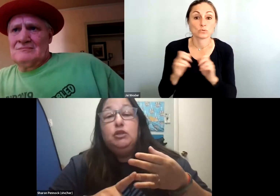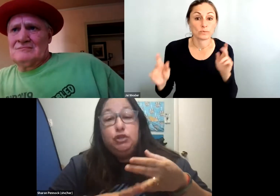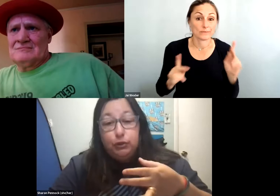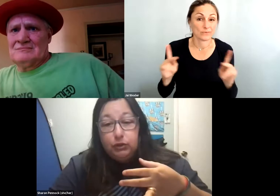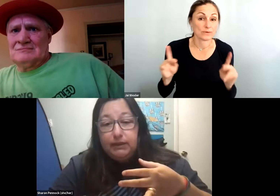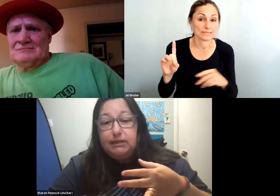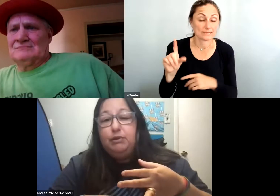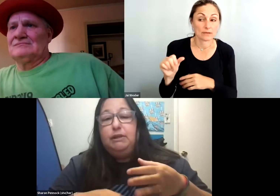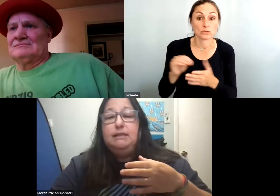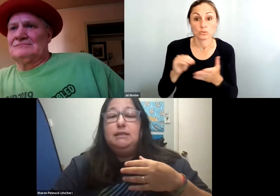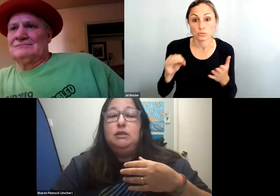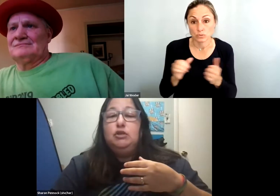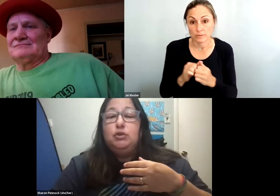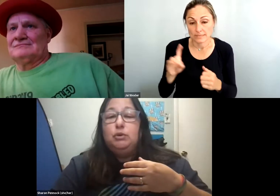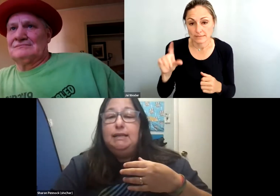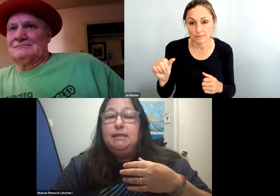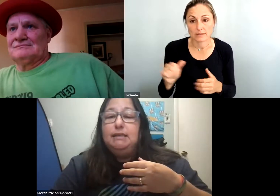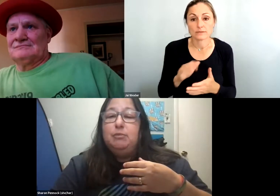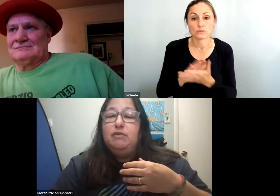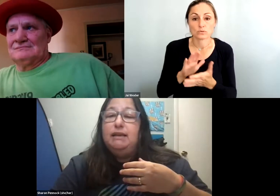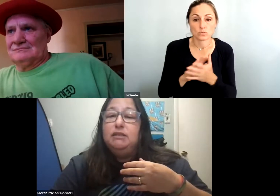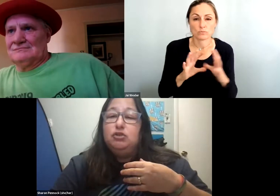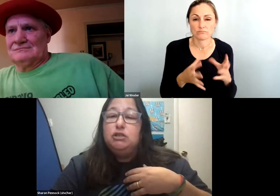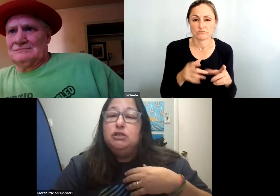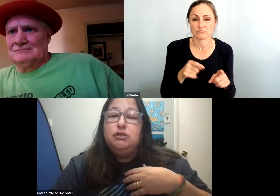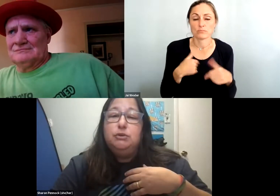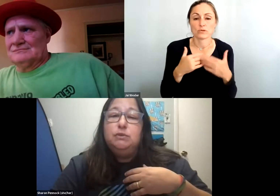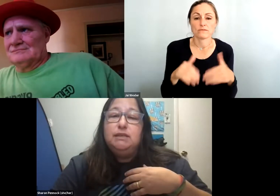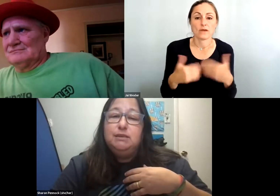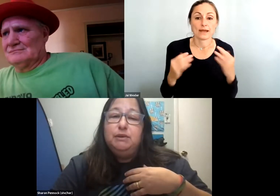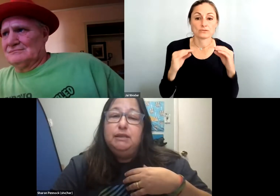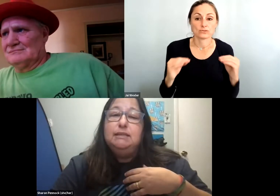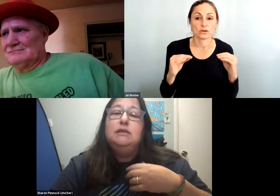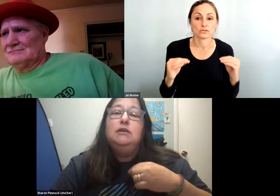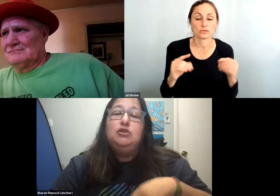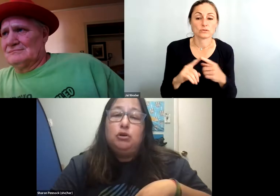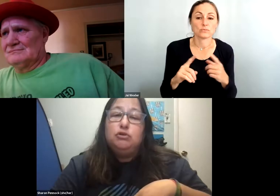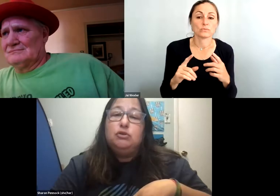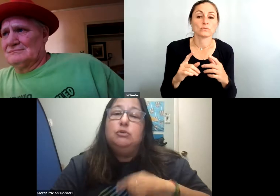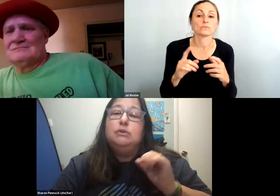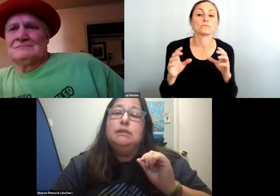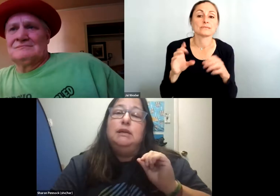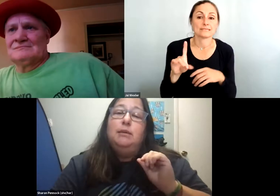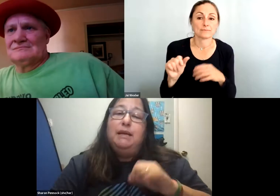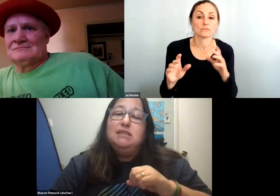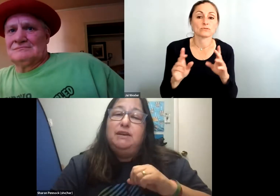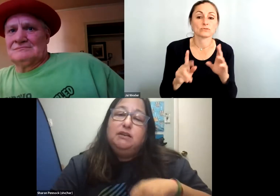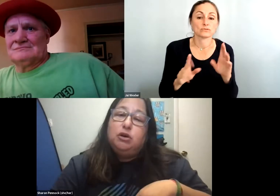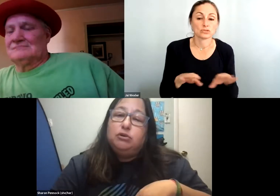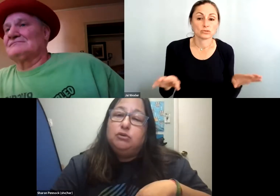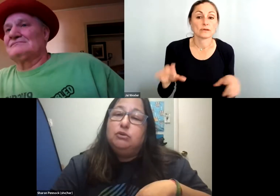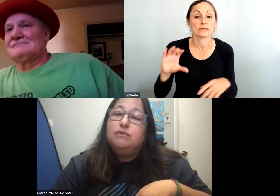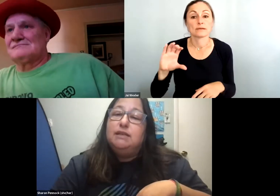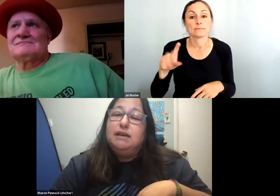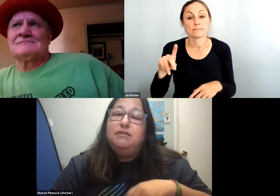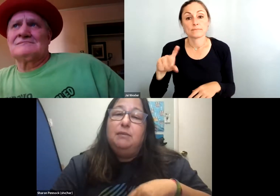disabilities, students with disabilities, school entities that provide instruction to students with disabilities, charter schools, Pennsylvania